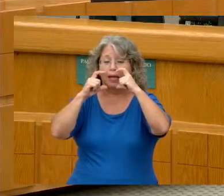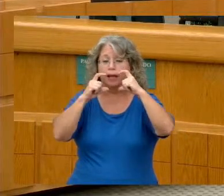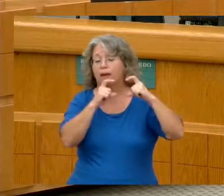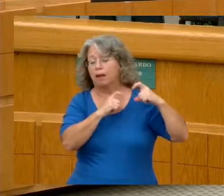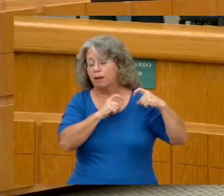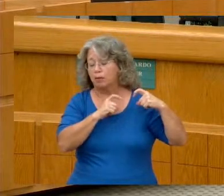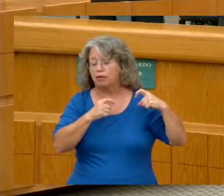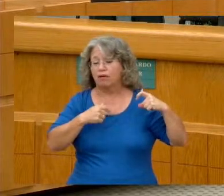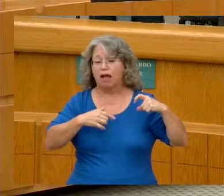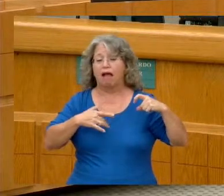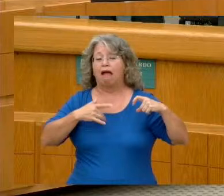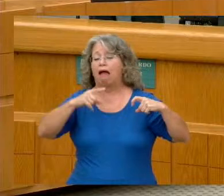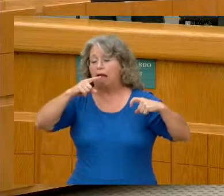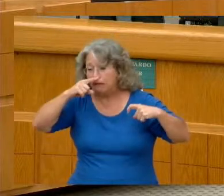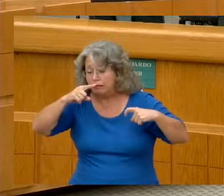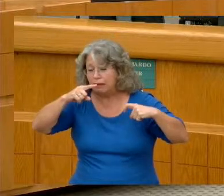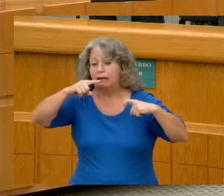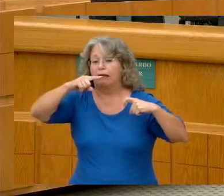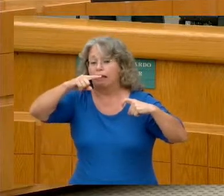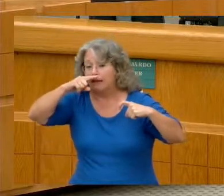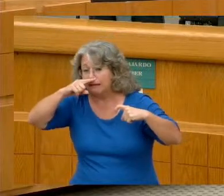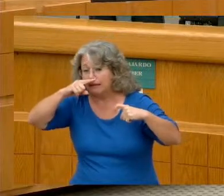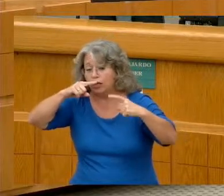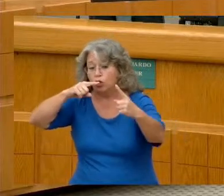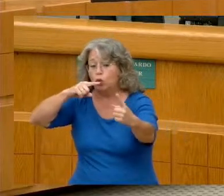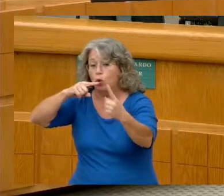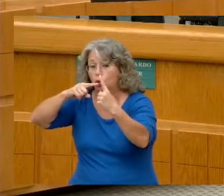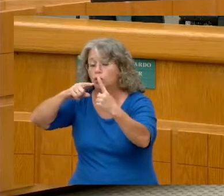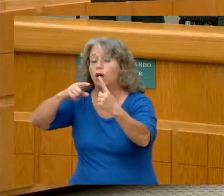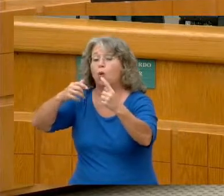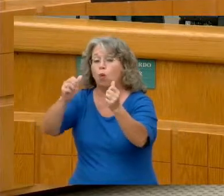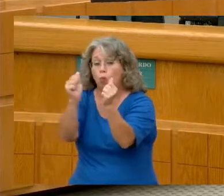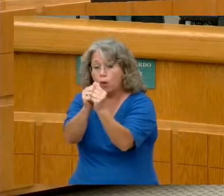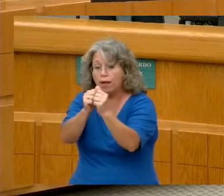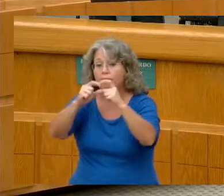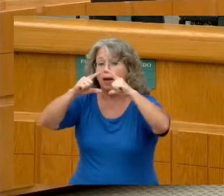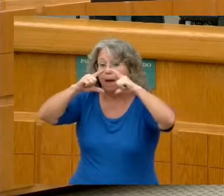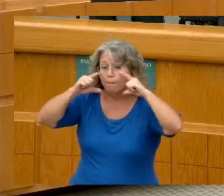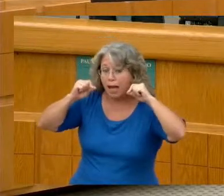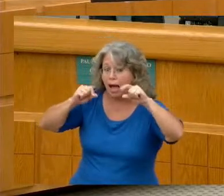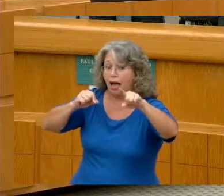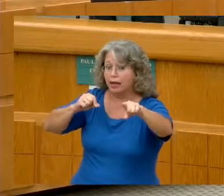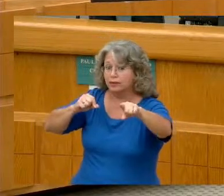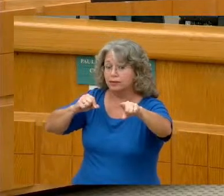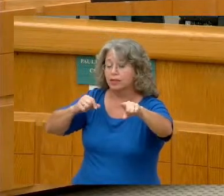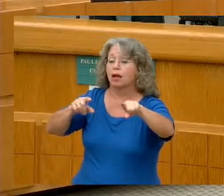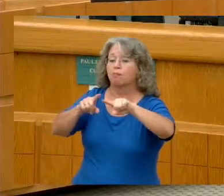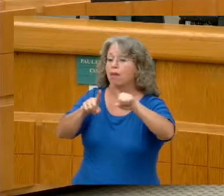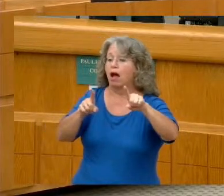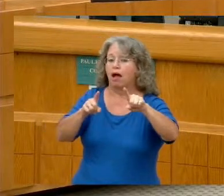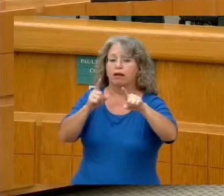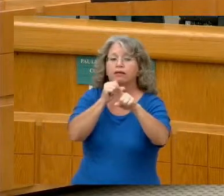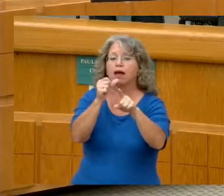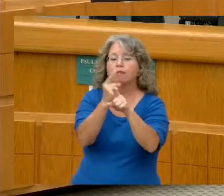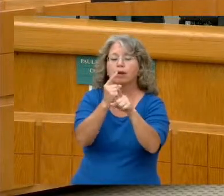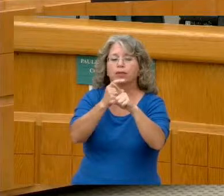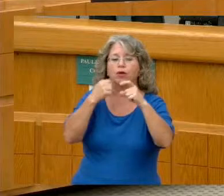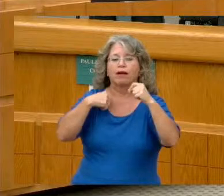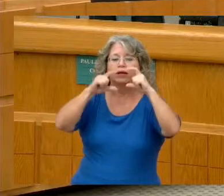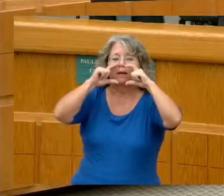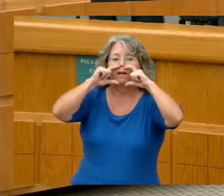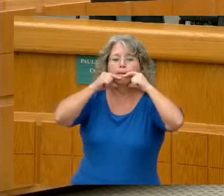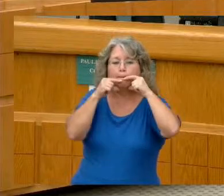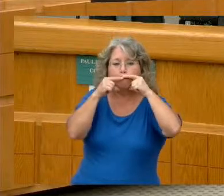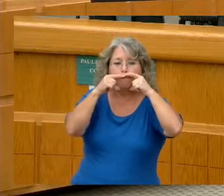sneeze with my mask on. And you're close by, and you have a mask on, but your mask isn't being worn properly. You have it right below your